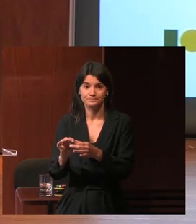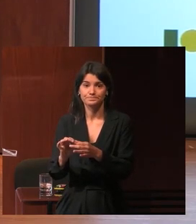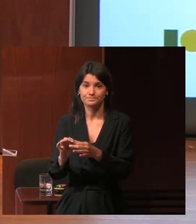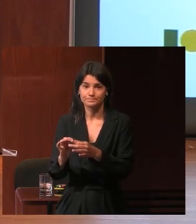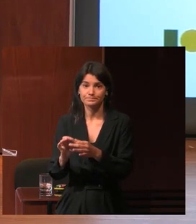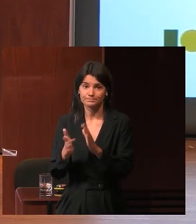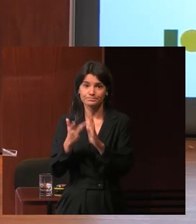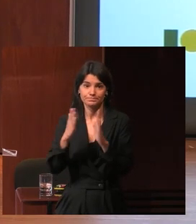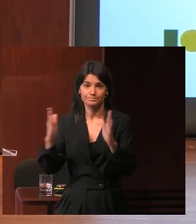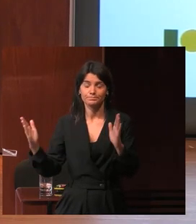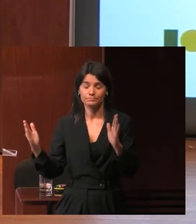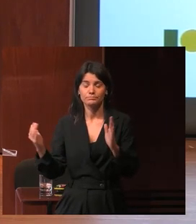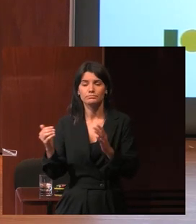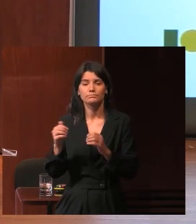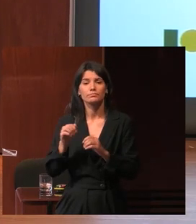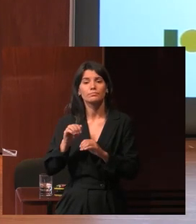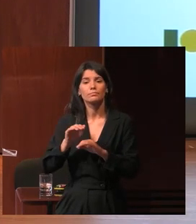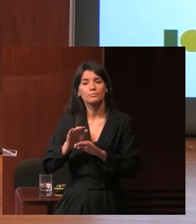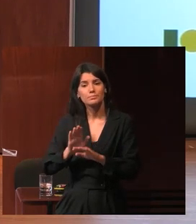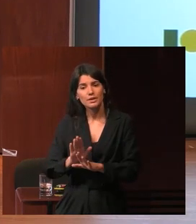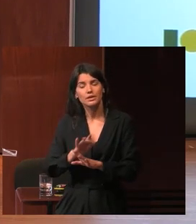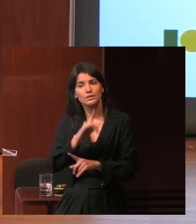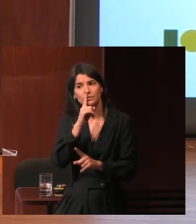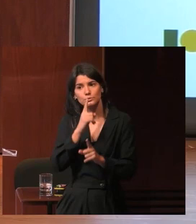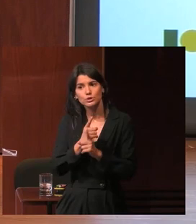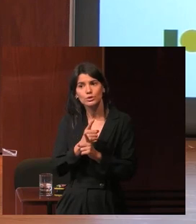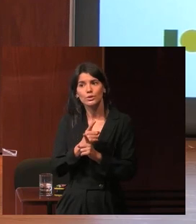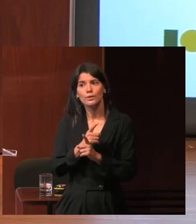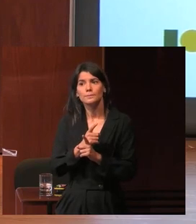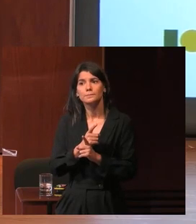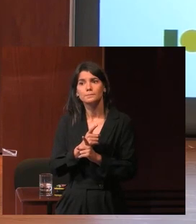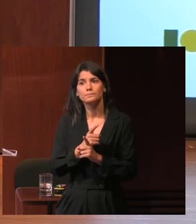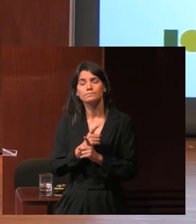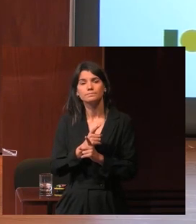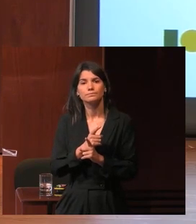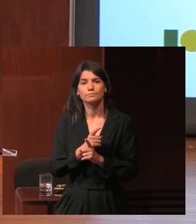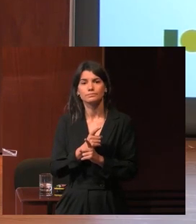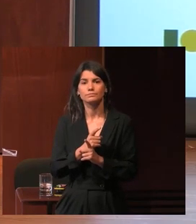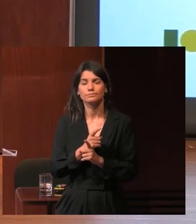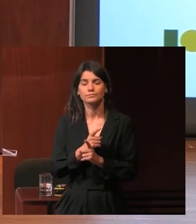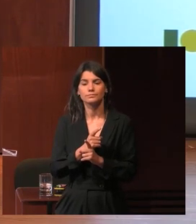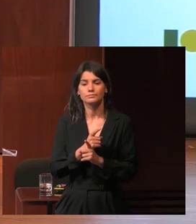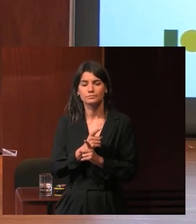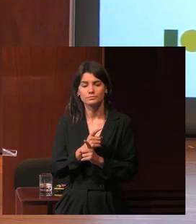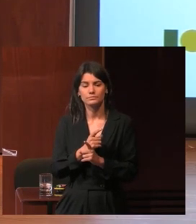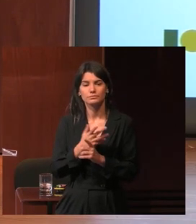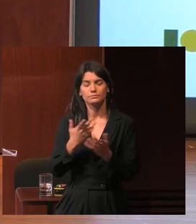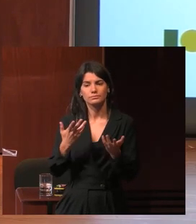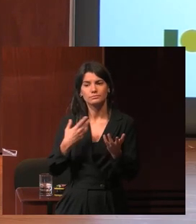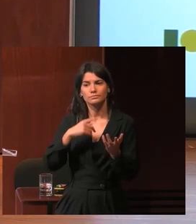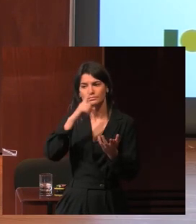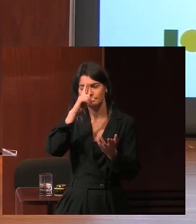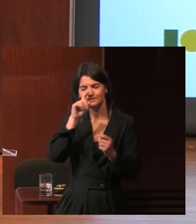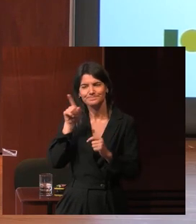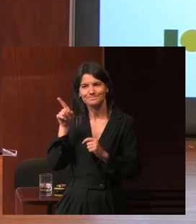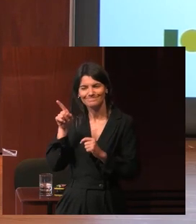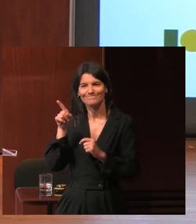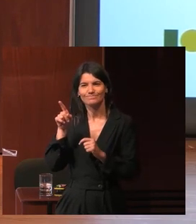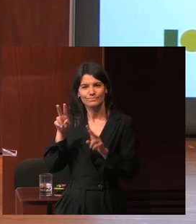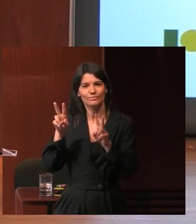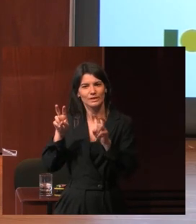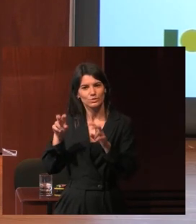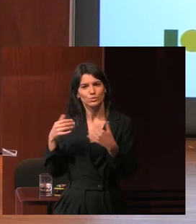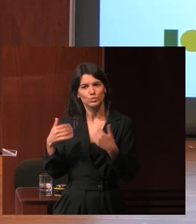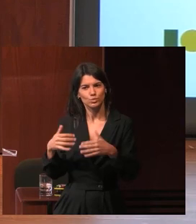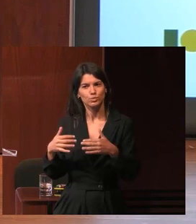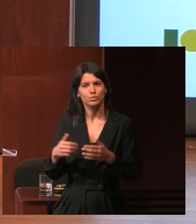But at the same time, you asked, you remembered a very critical issue that it's happening